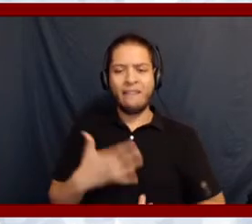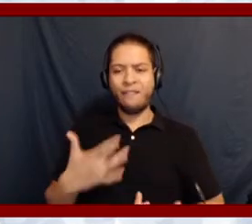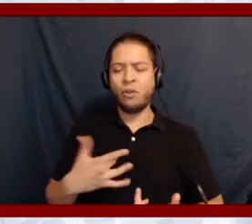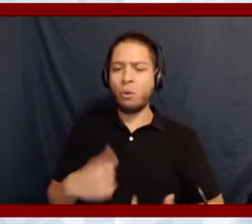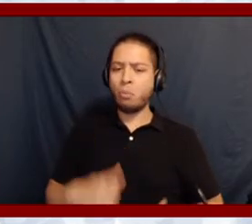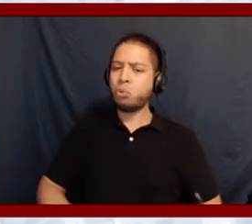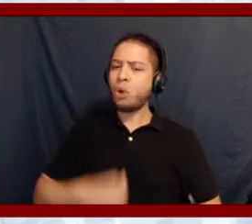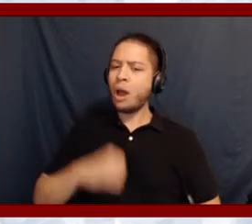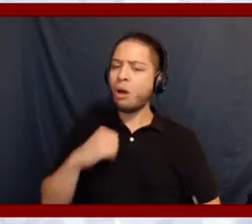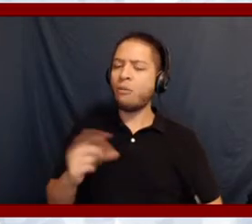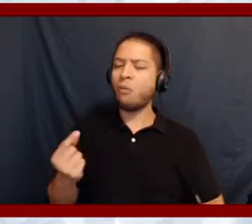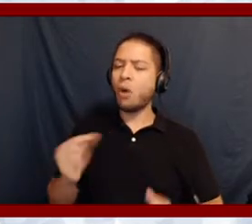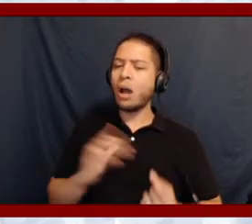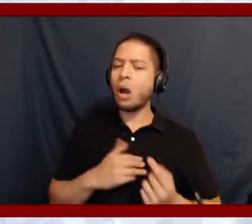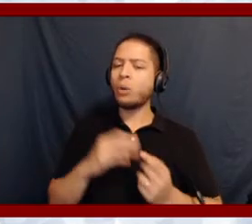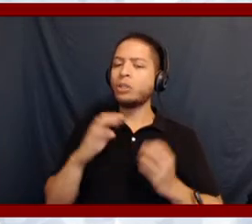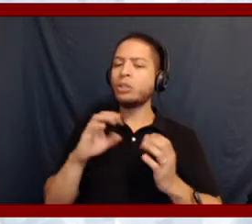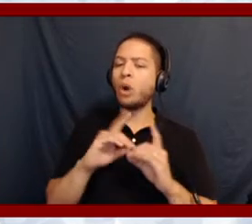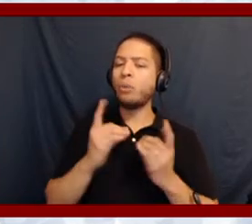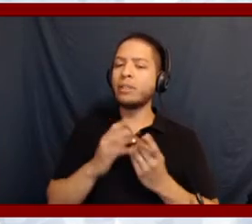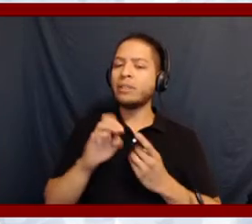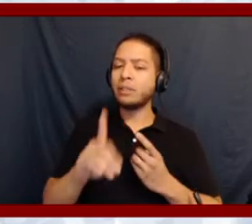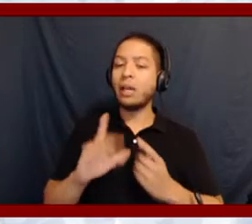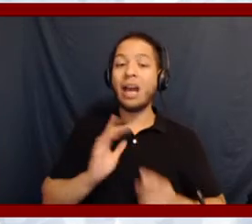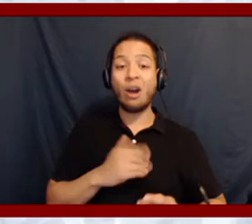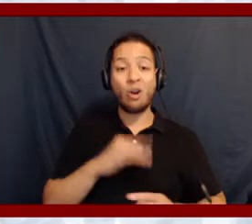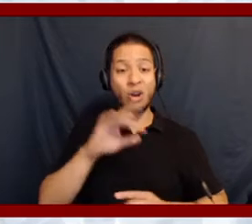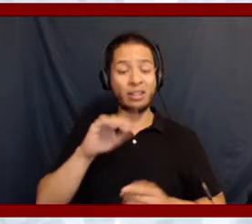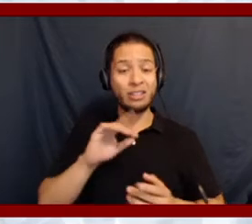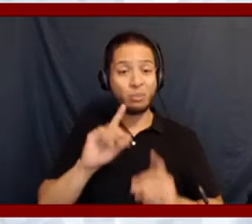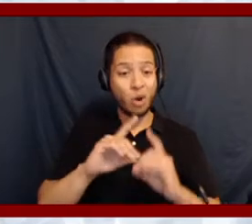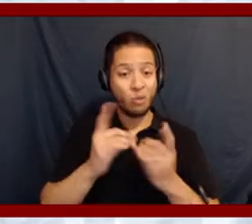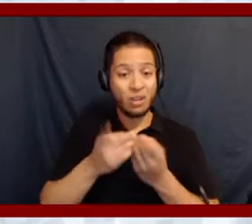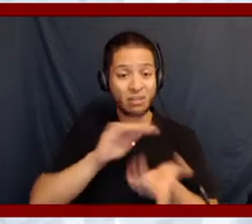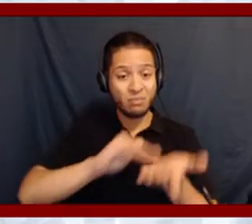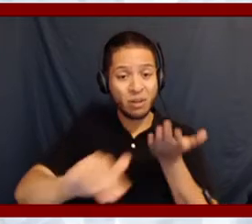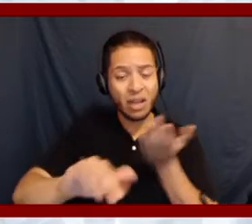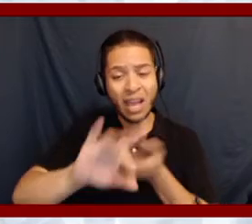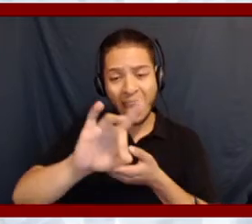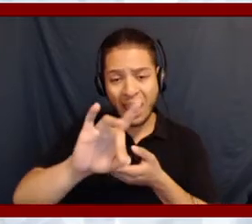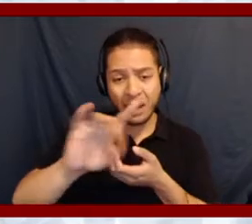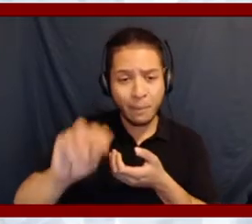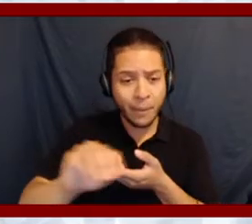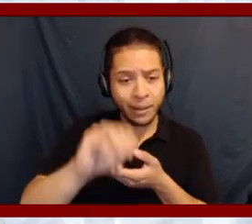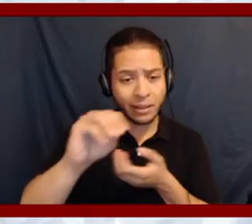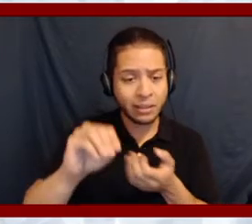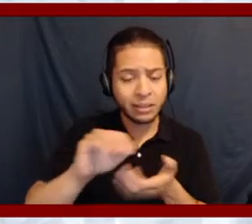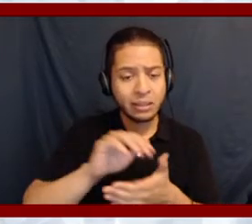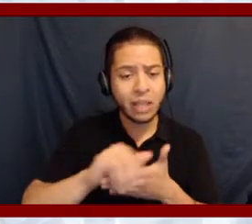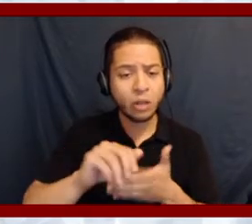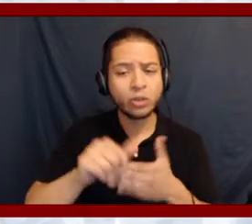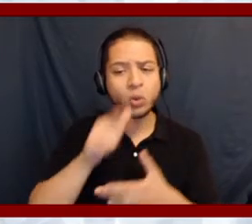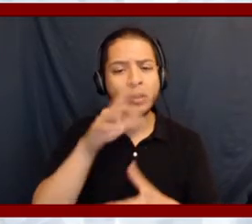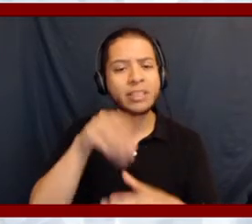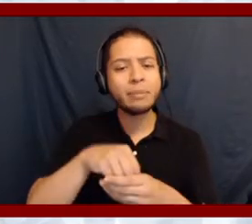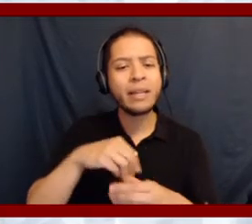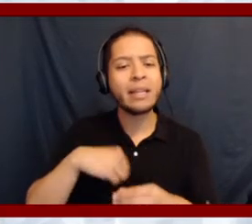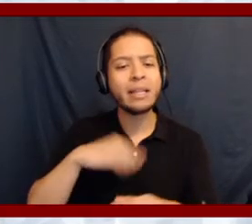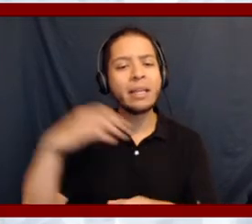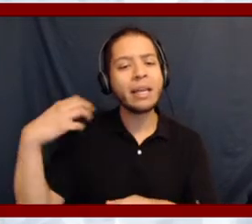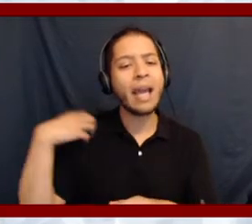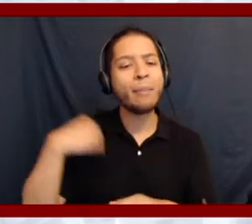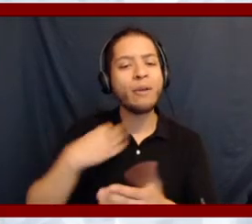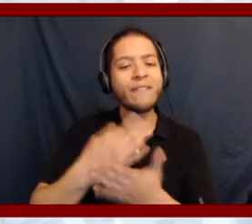billion in debt to HBCUs that participate in the capital financing program, providing